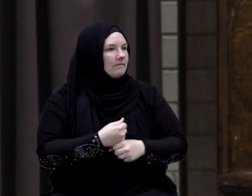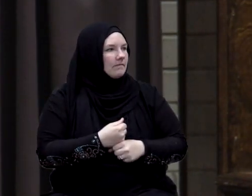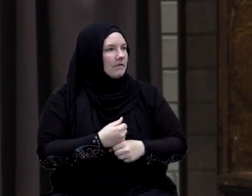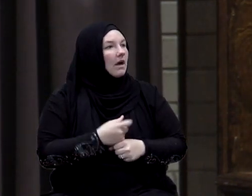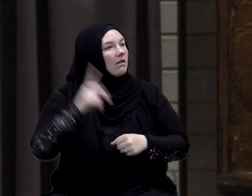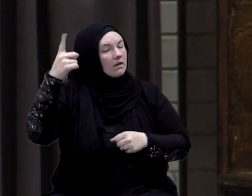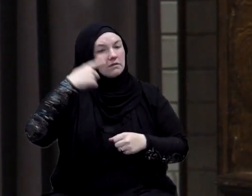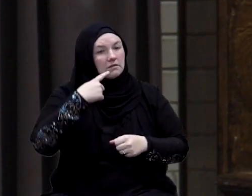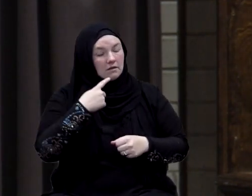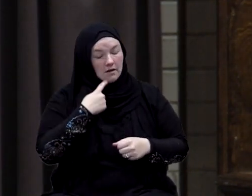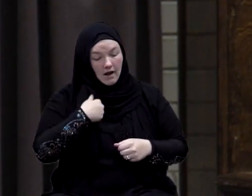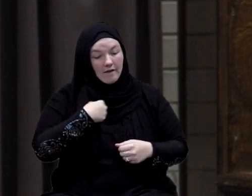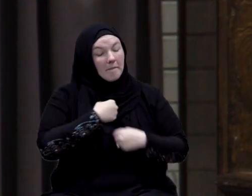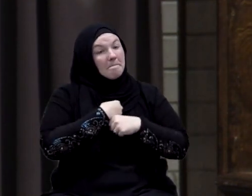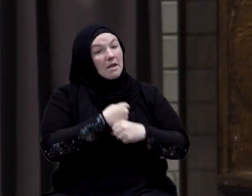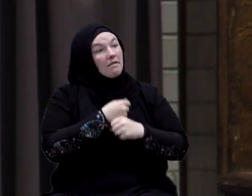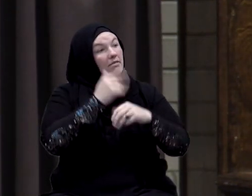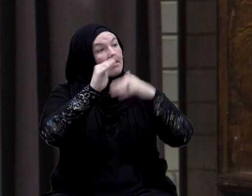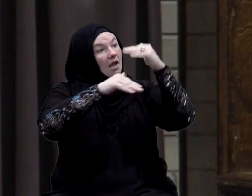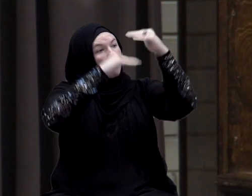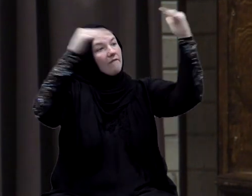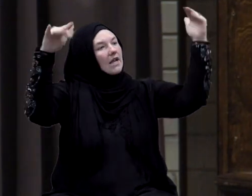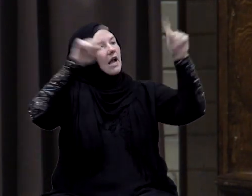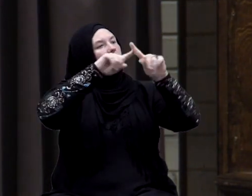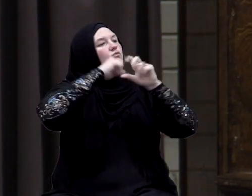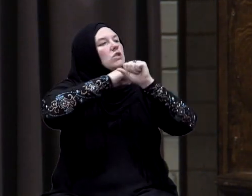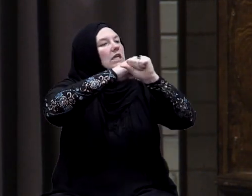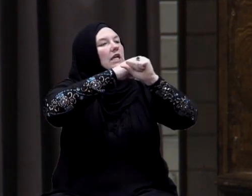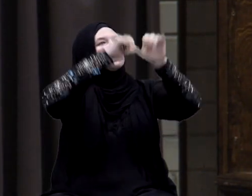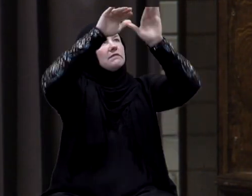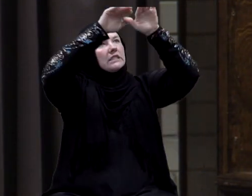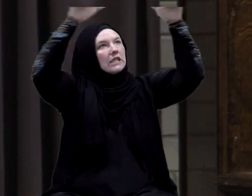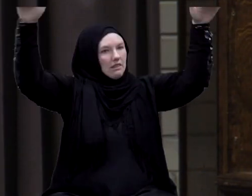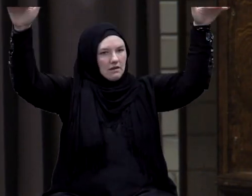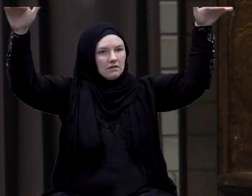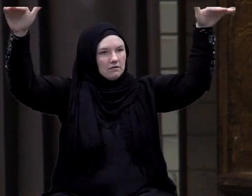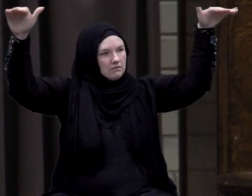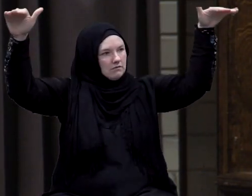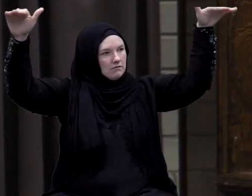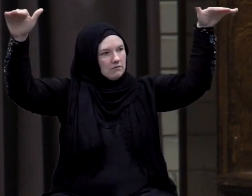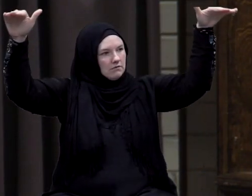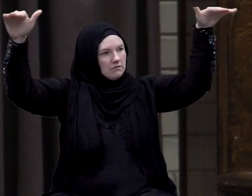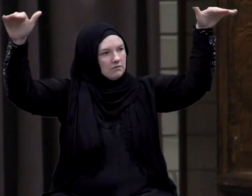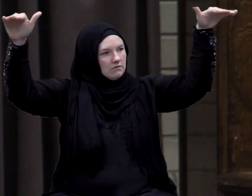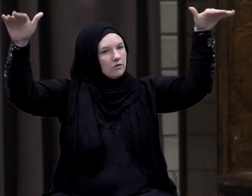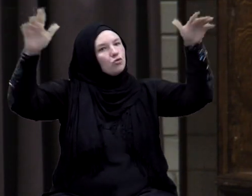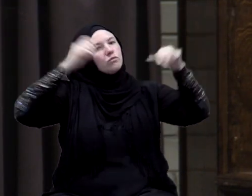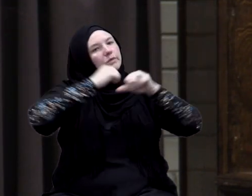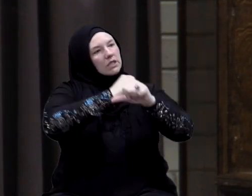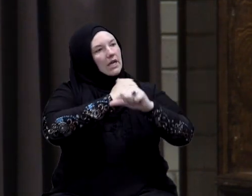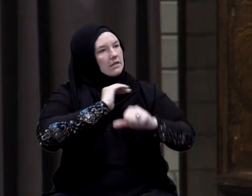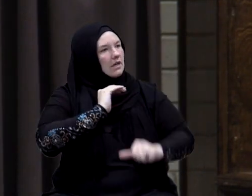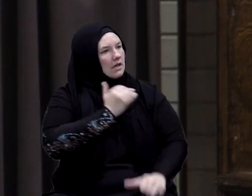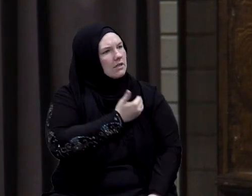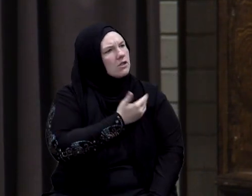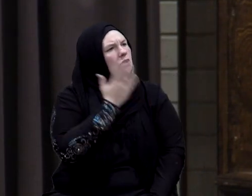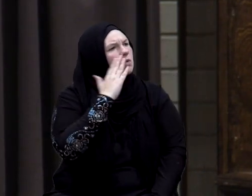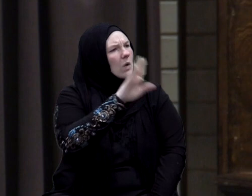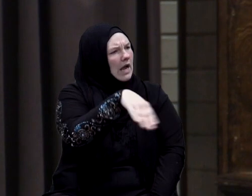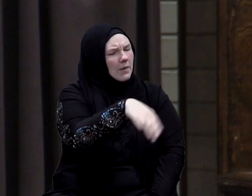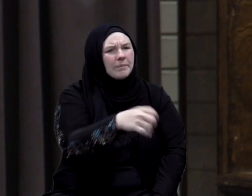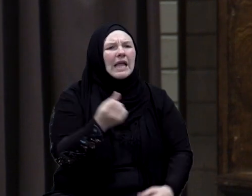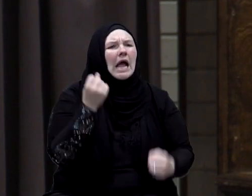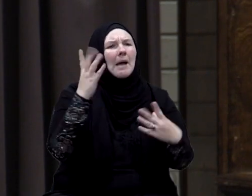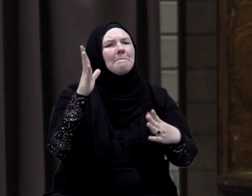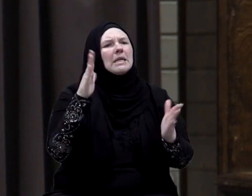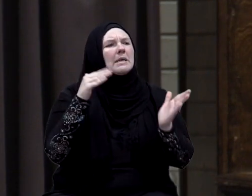the heaven as a protective ceiling. Amazing. To protect us. You know how many